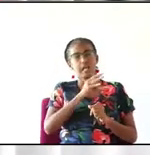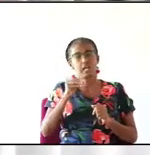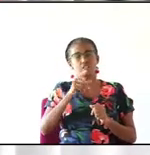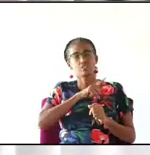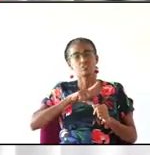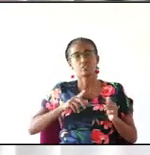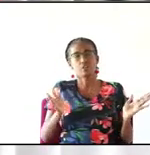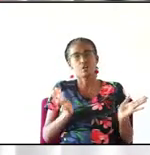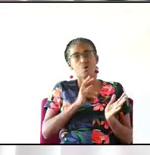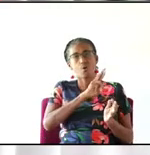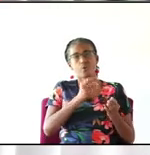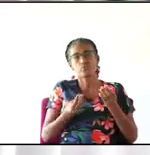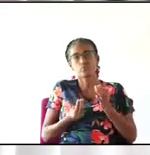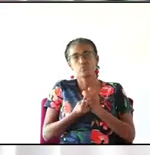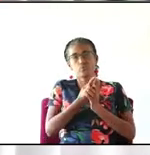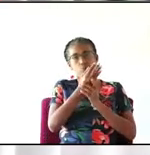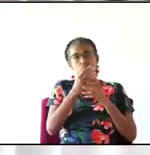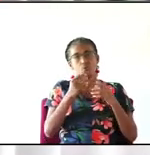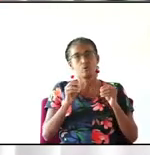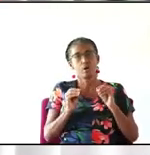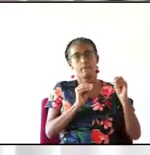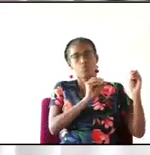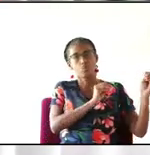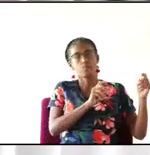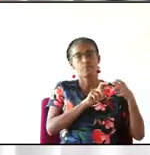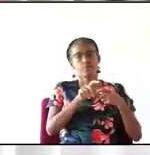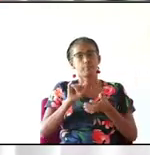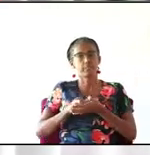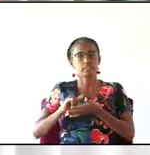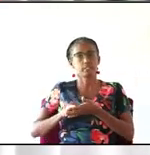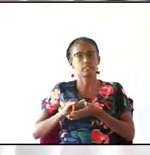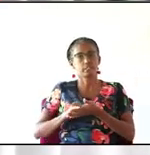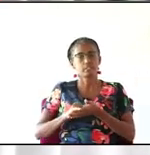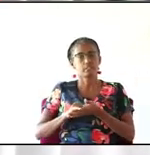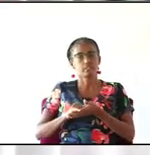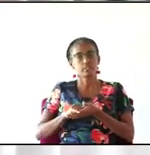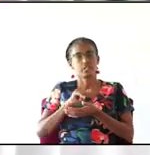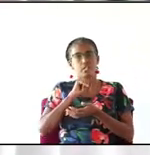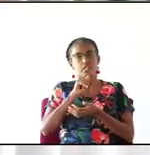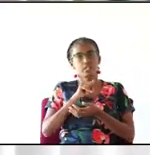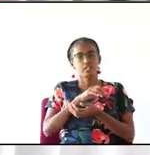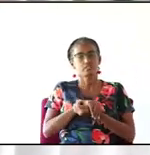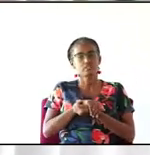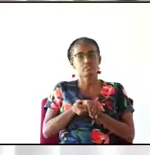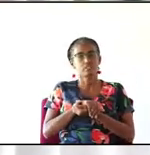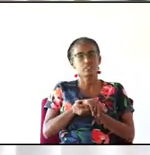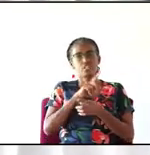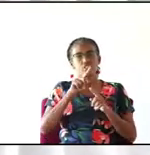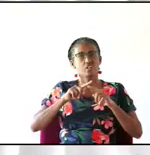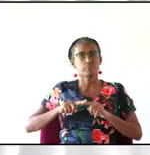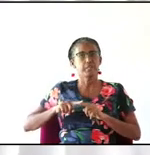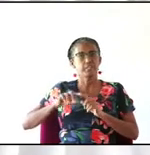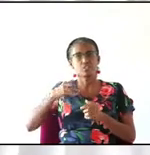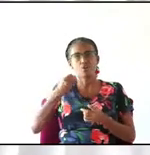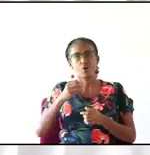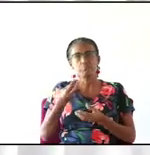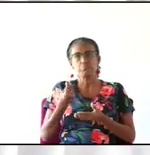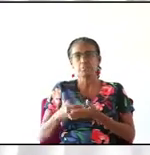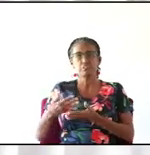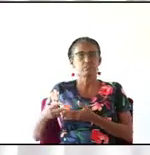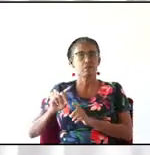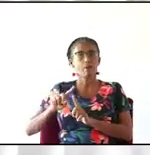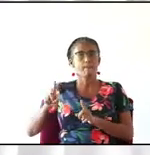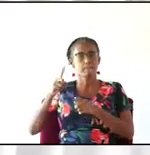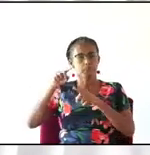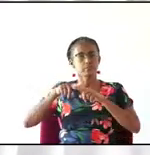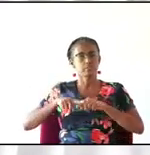my deliverance was fully dependent on him and not on my resources or anything else. And I thank the Lord for